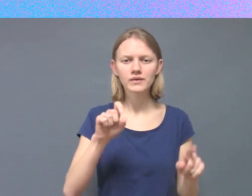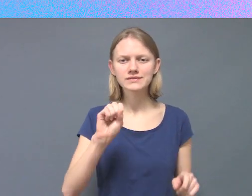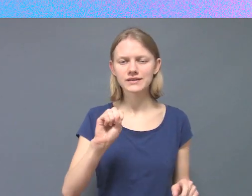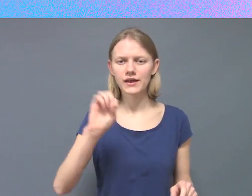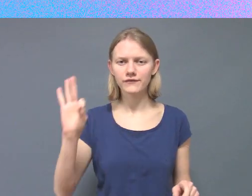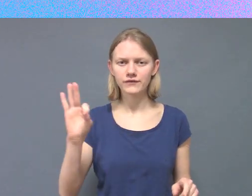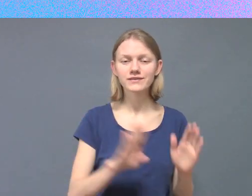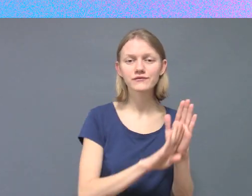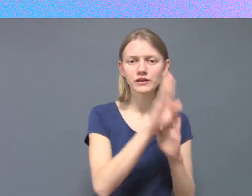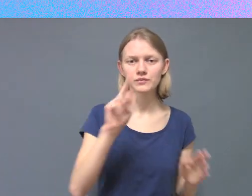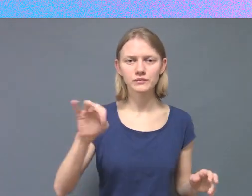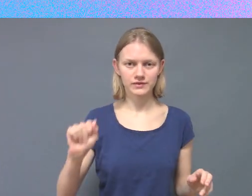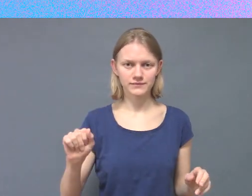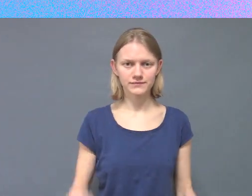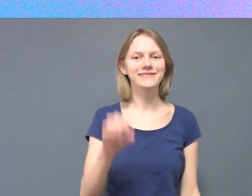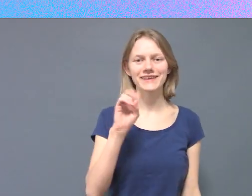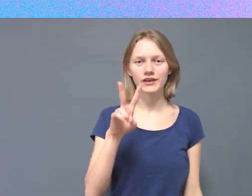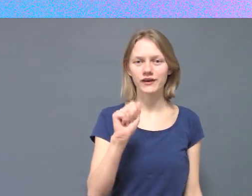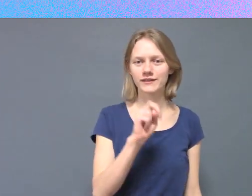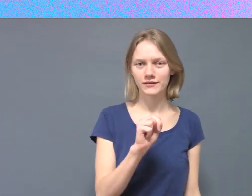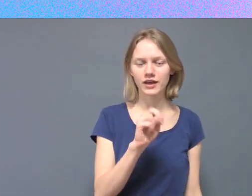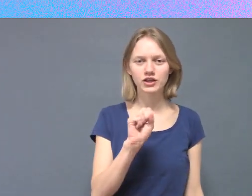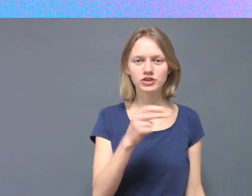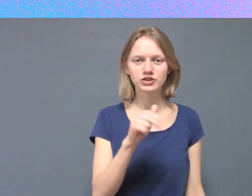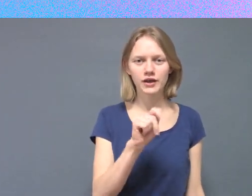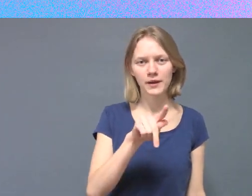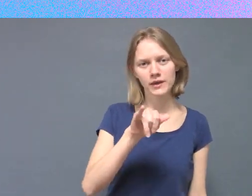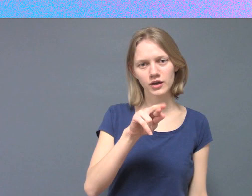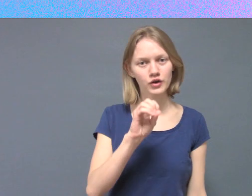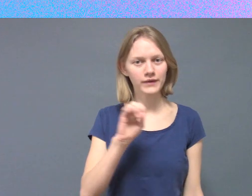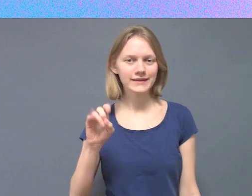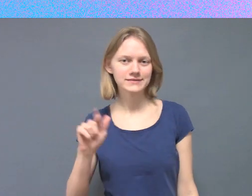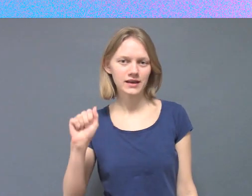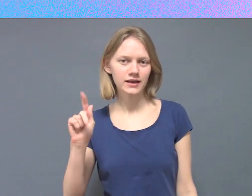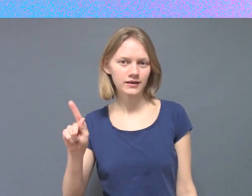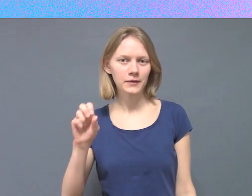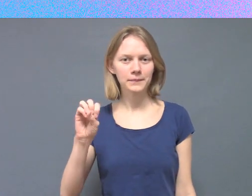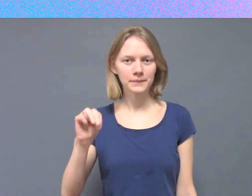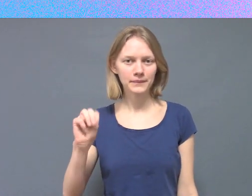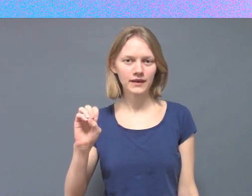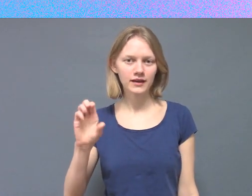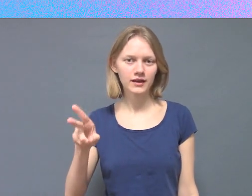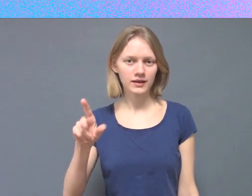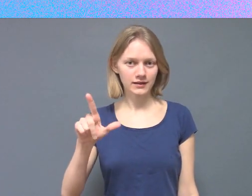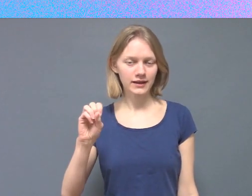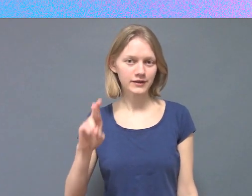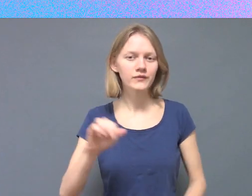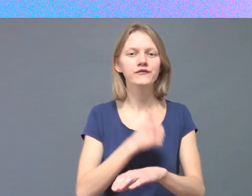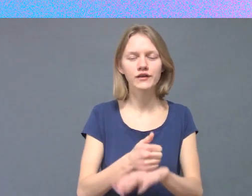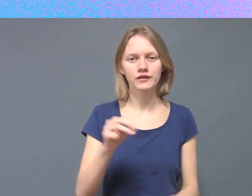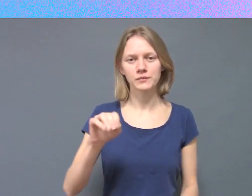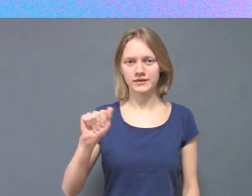is developed by a San Francisco-based startup, O1 Labs, which is founded by Evan Shapira and Isaac